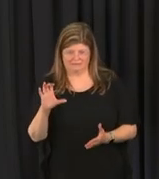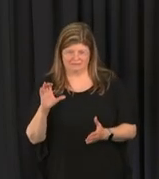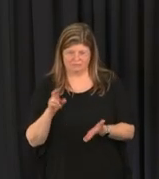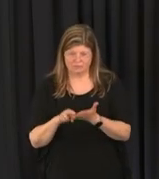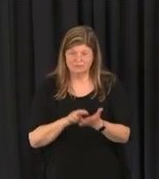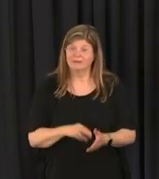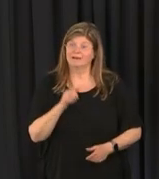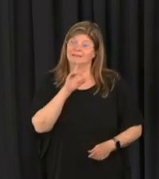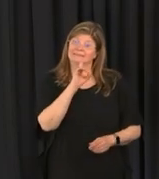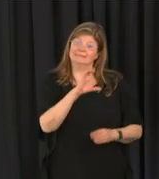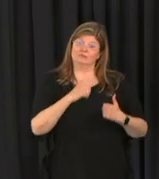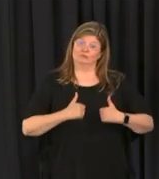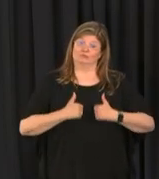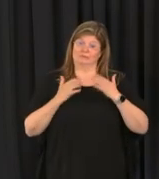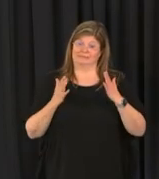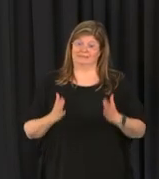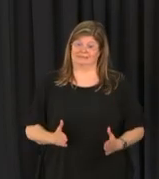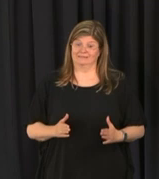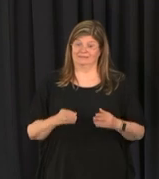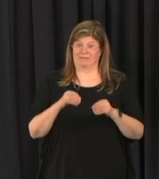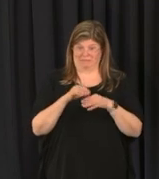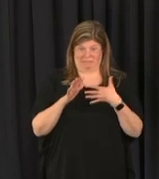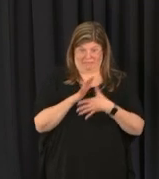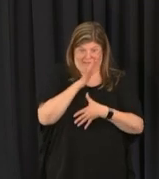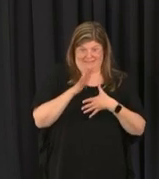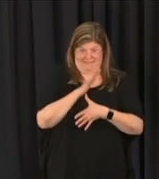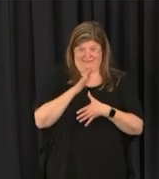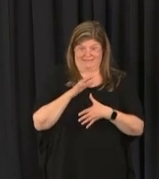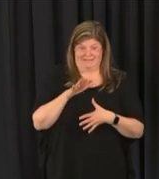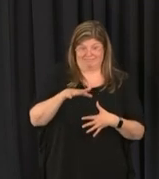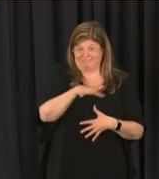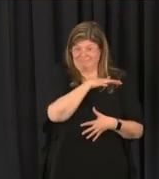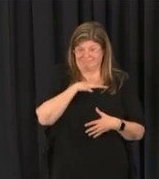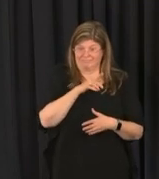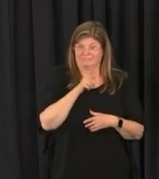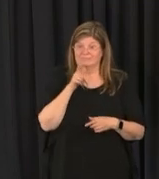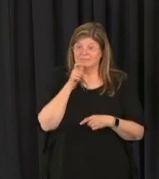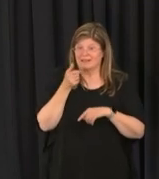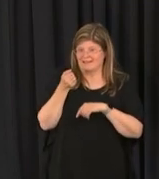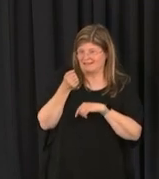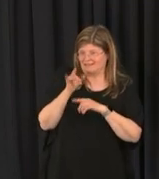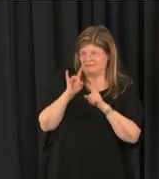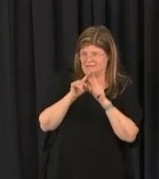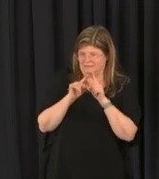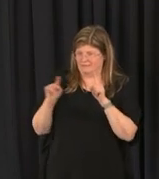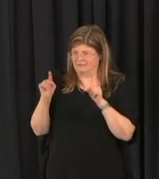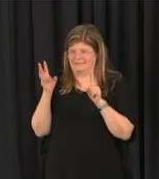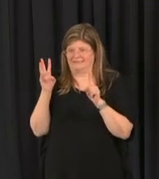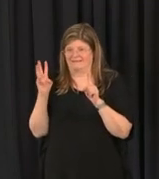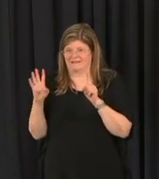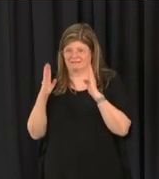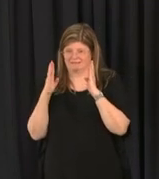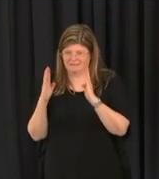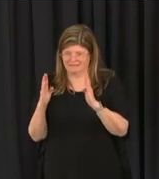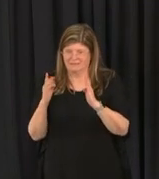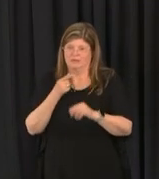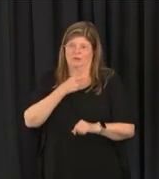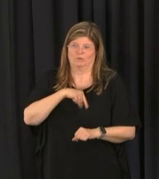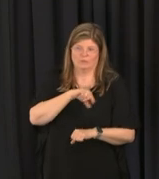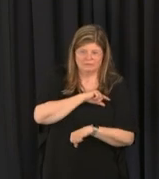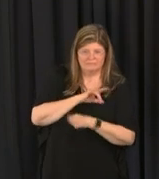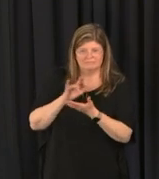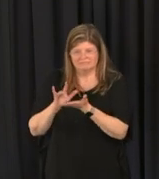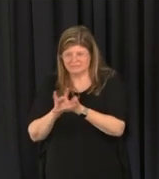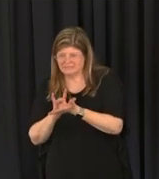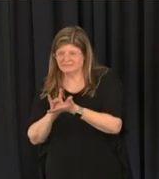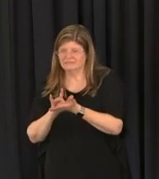DC residents in priority zip codes who are 18 to 64 with qualifying medical